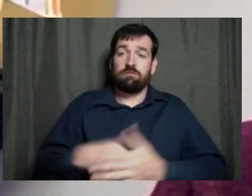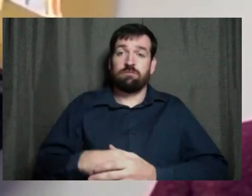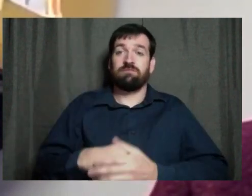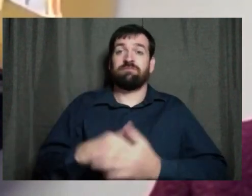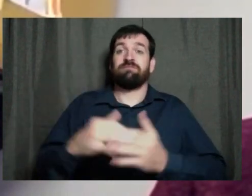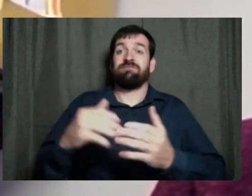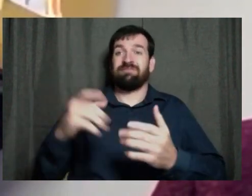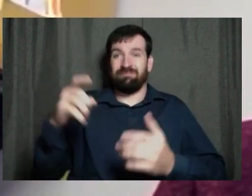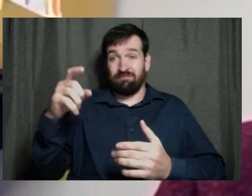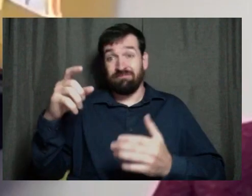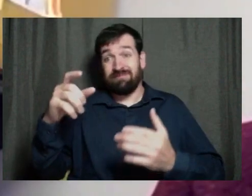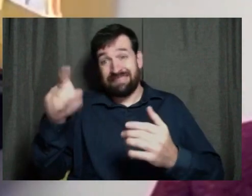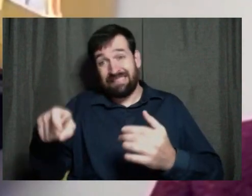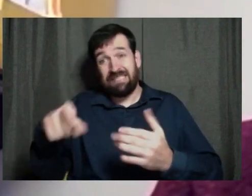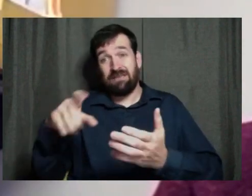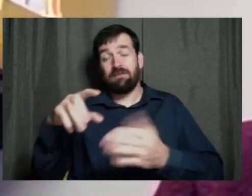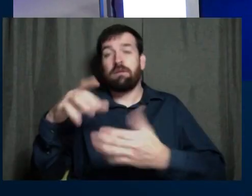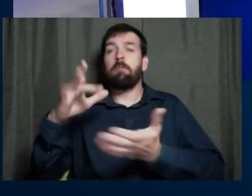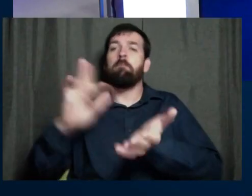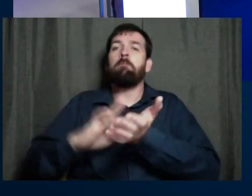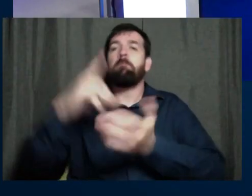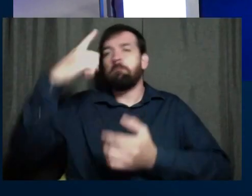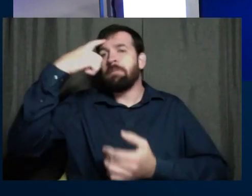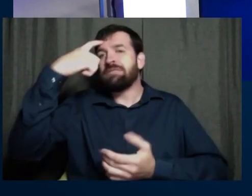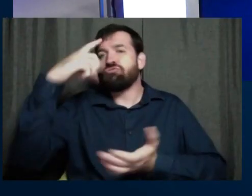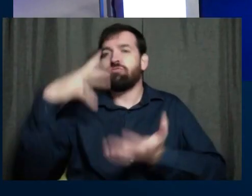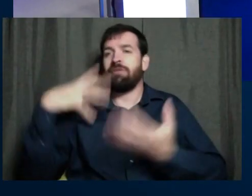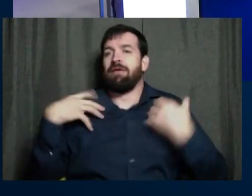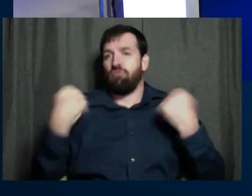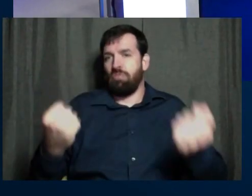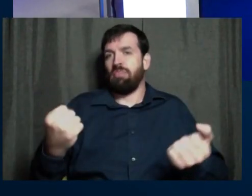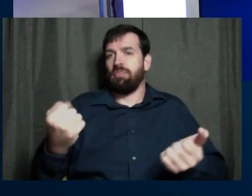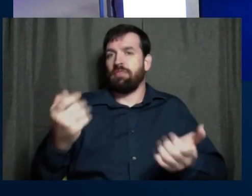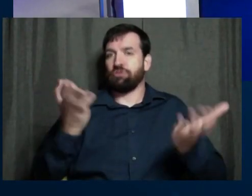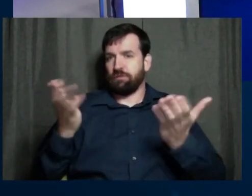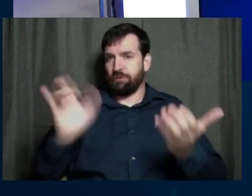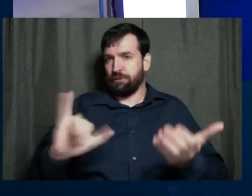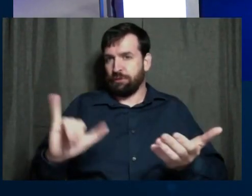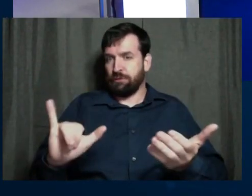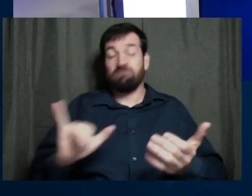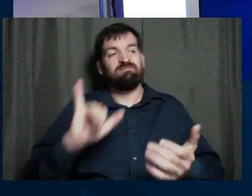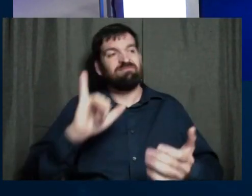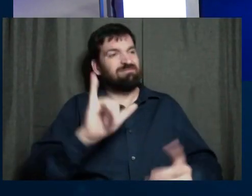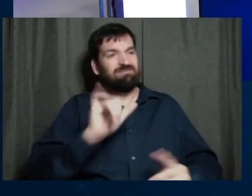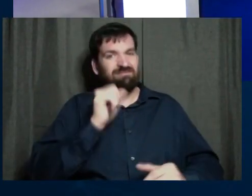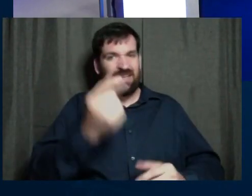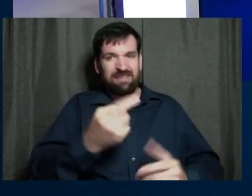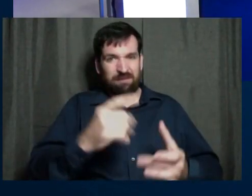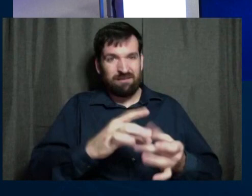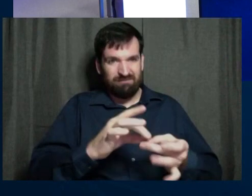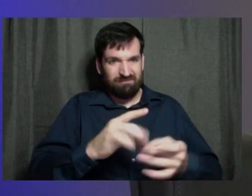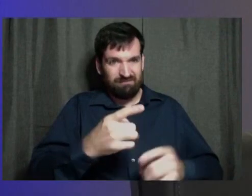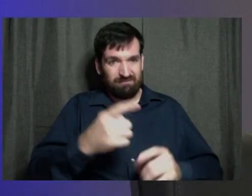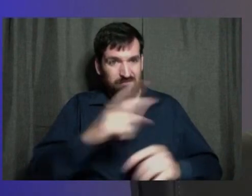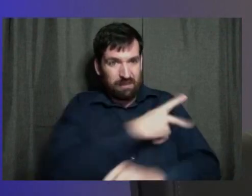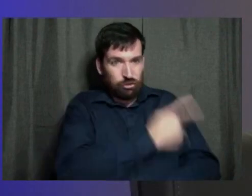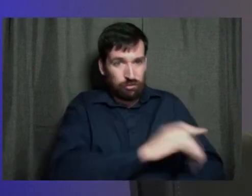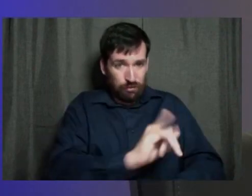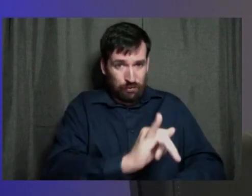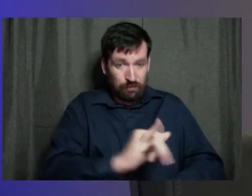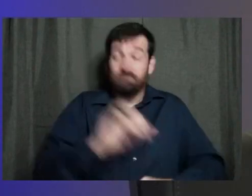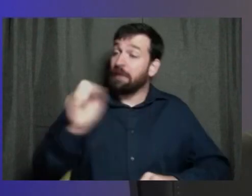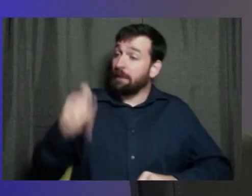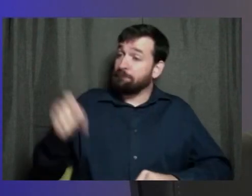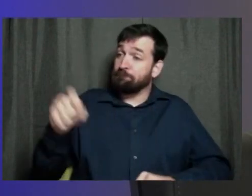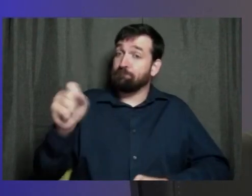health services when they're going through cancer treatment. Yeah, I bet. It's not something that you hear from your patients a lot too. Absolutely. In fact, we have